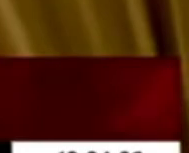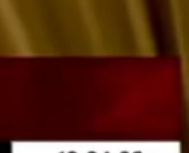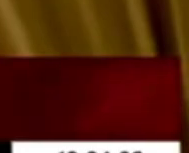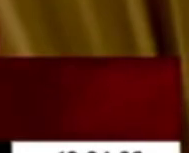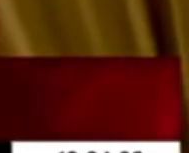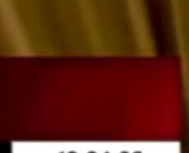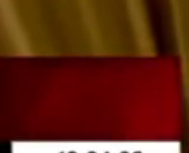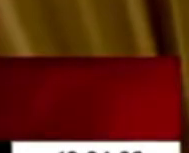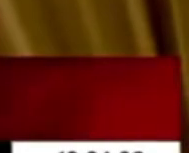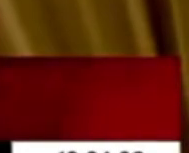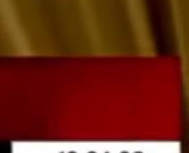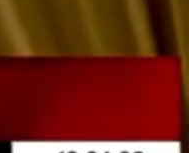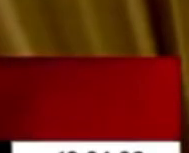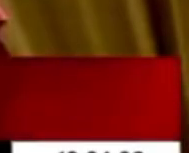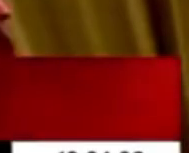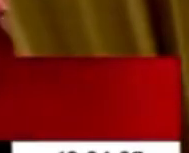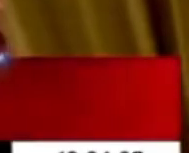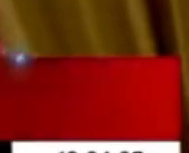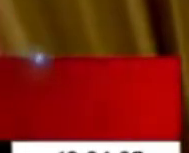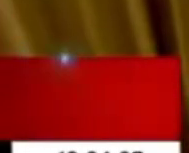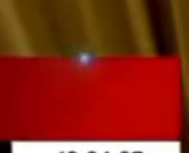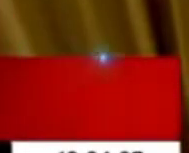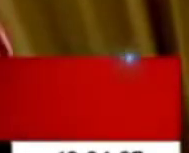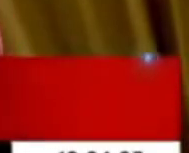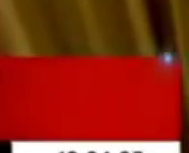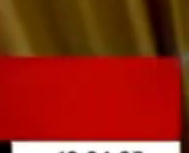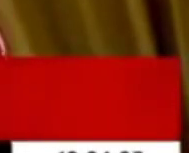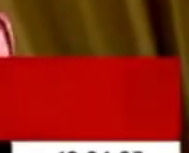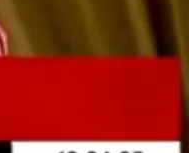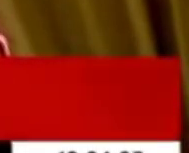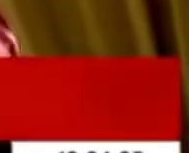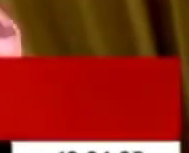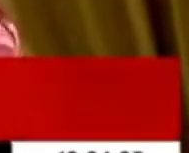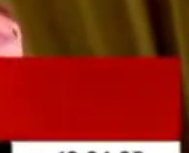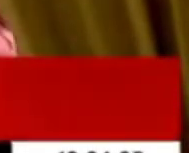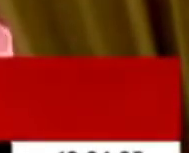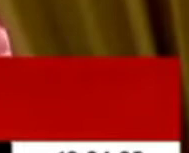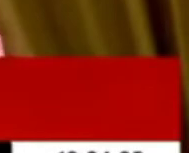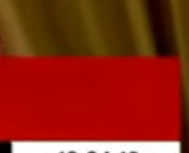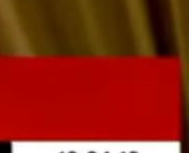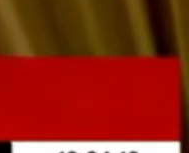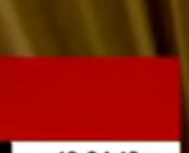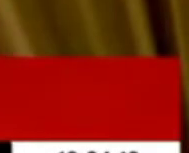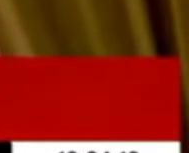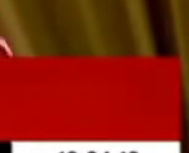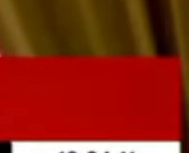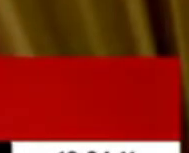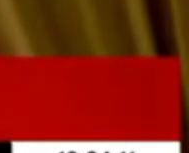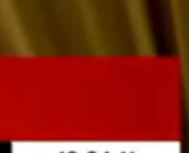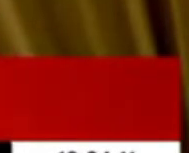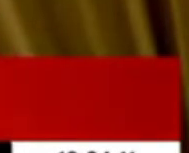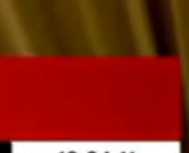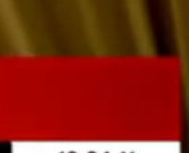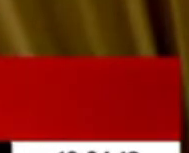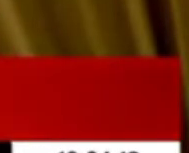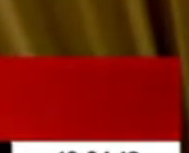immunity, like unlawful, not in good faith, we mean exactly what we say when you put those particular phrases in the Constitution. They're not to be